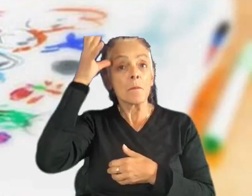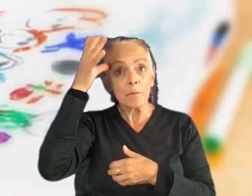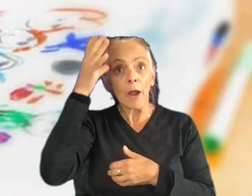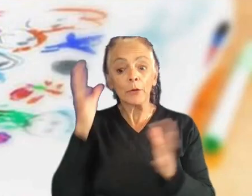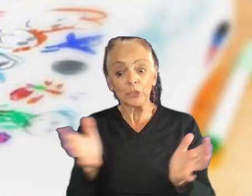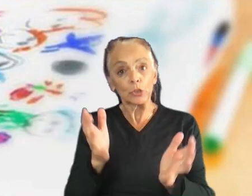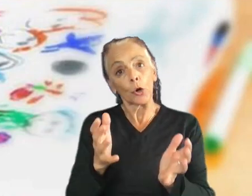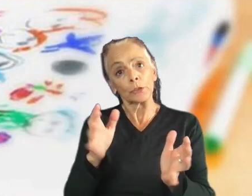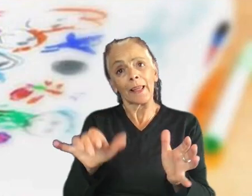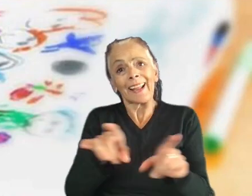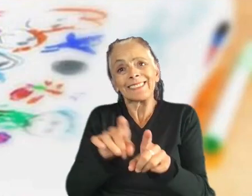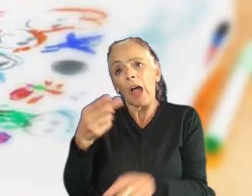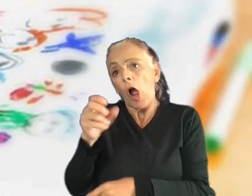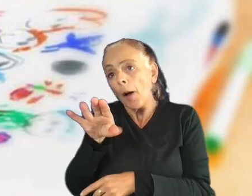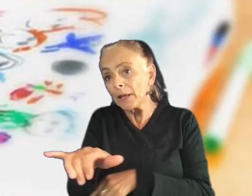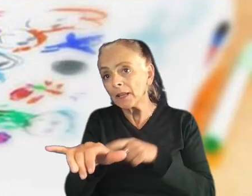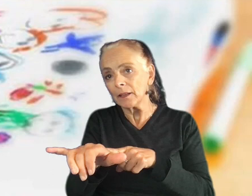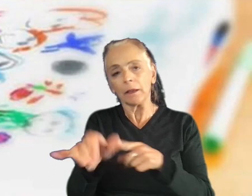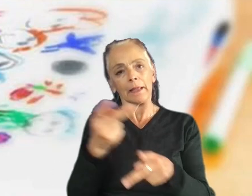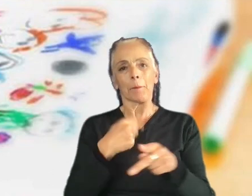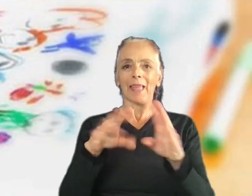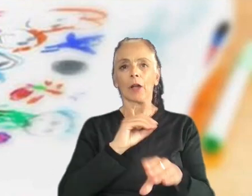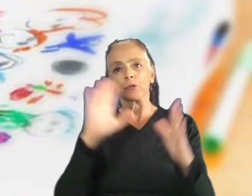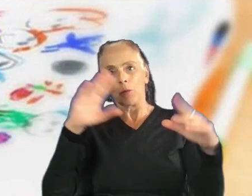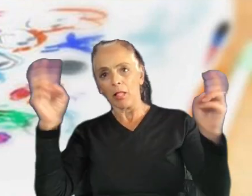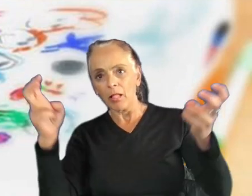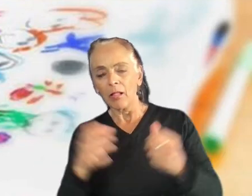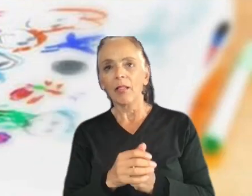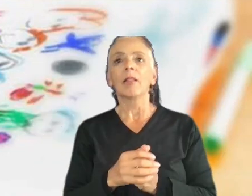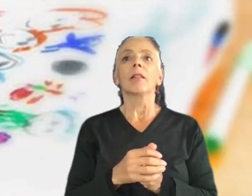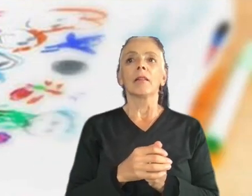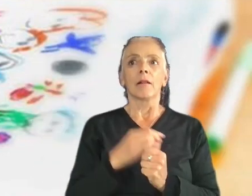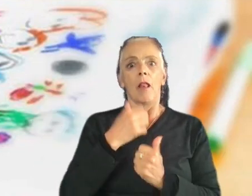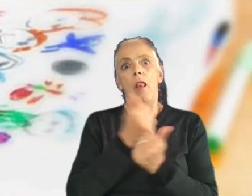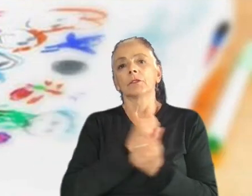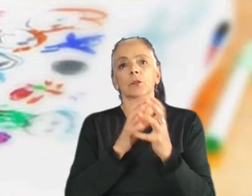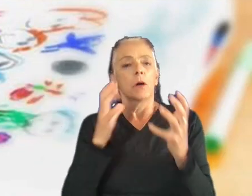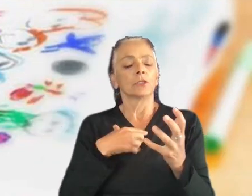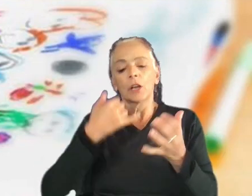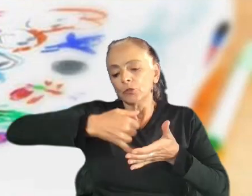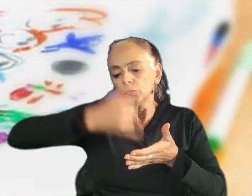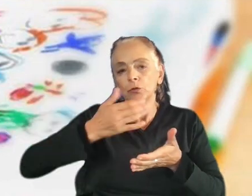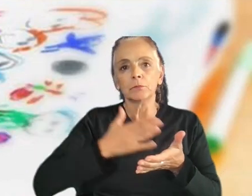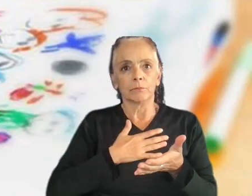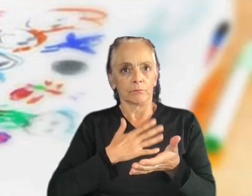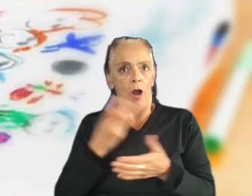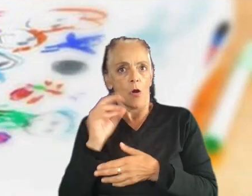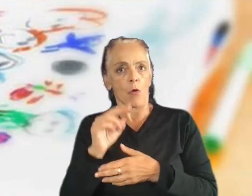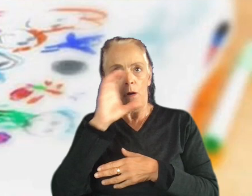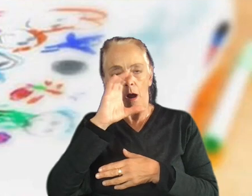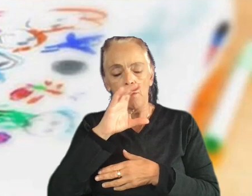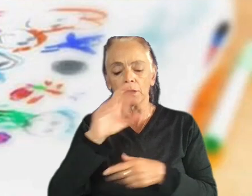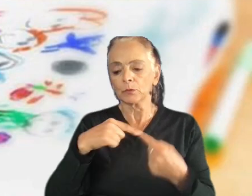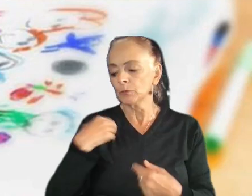From their point of view, they kept me out of trouble. I loved them so much that I would draw my own comics when I was very young. I would